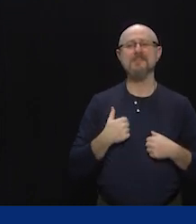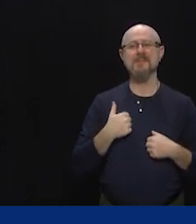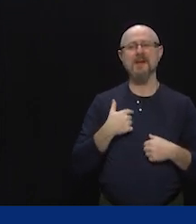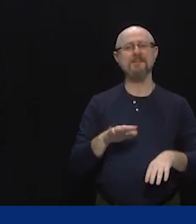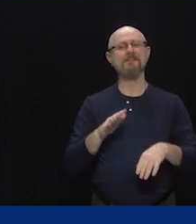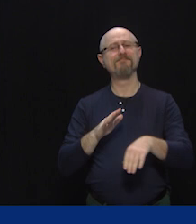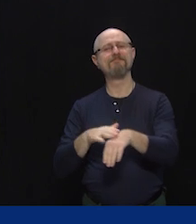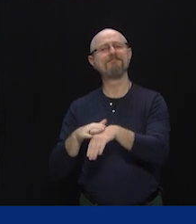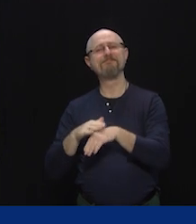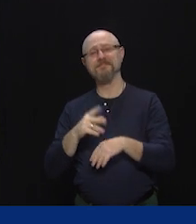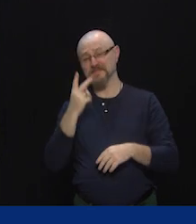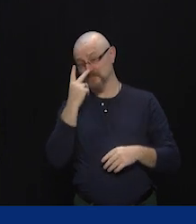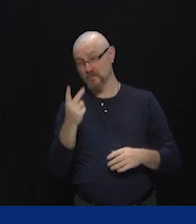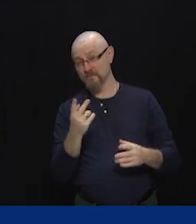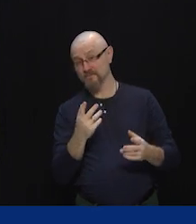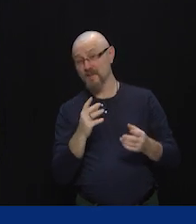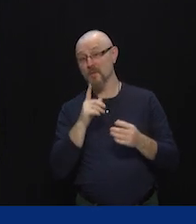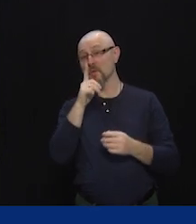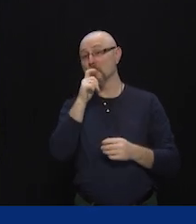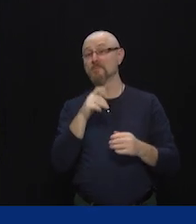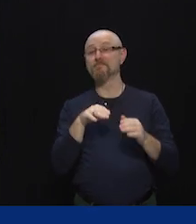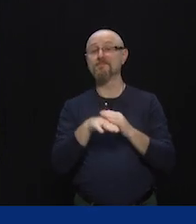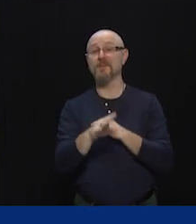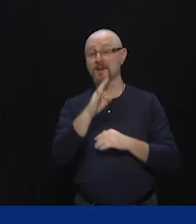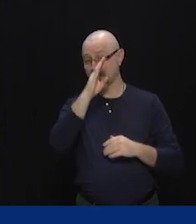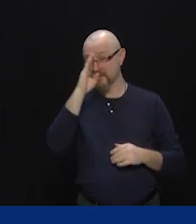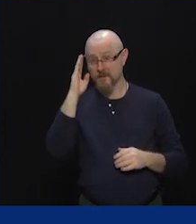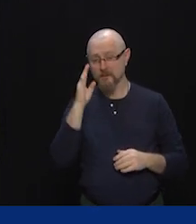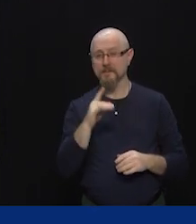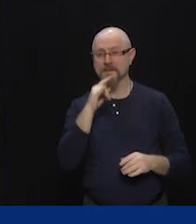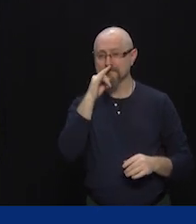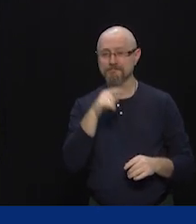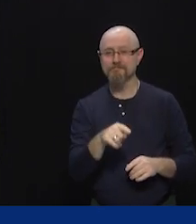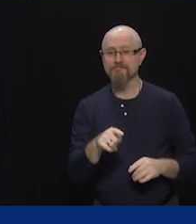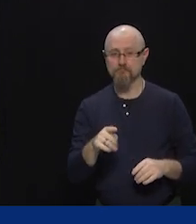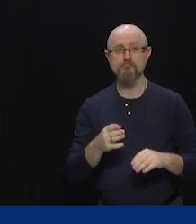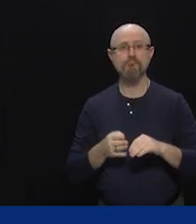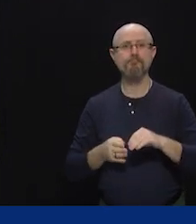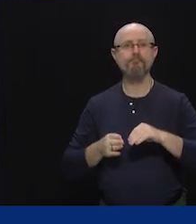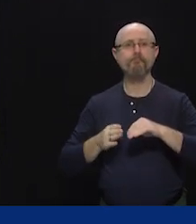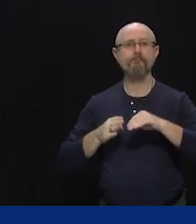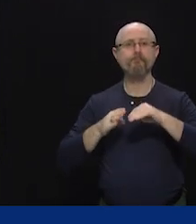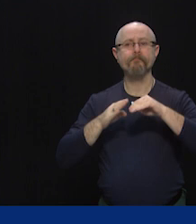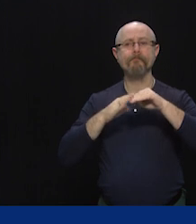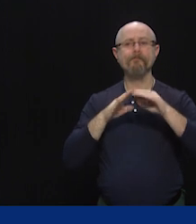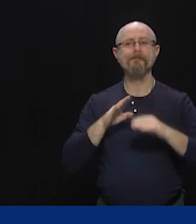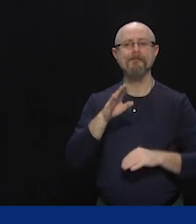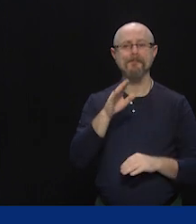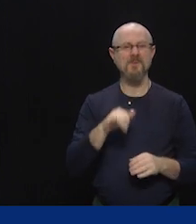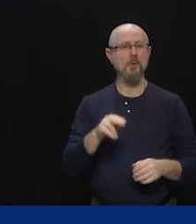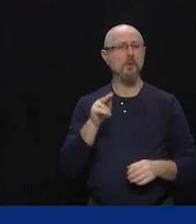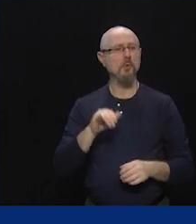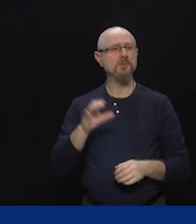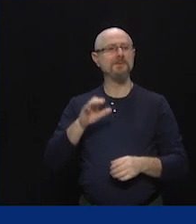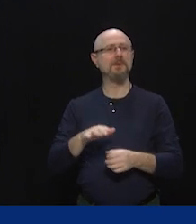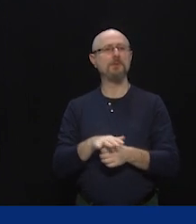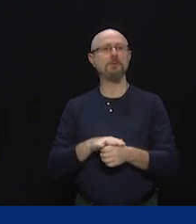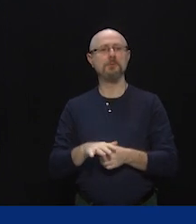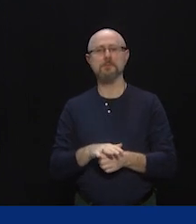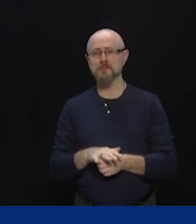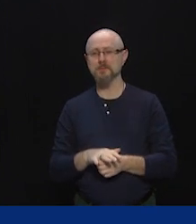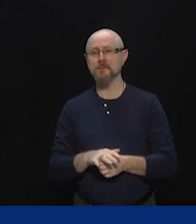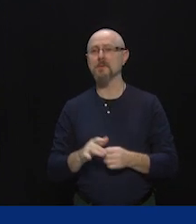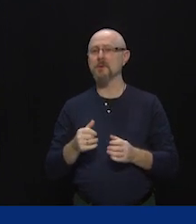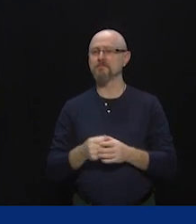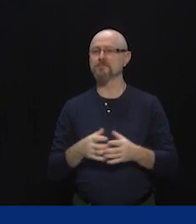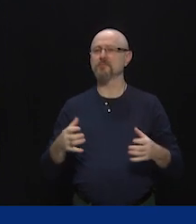uptick in pediatric admissions, concentrated in the New York City area, where there was an increase of about